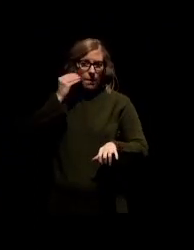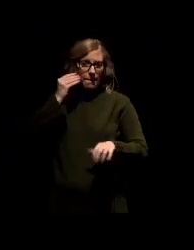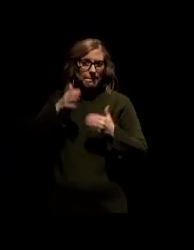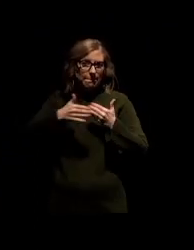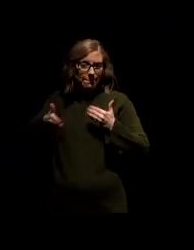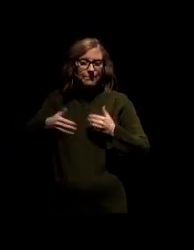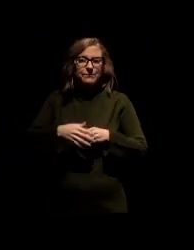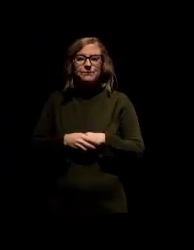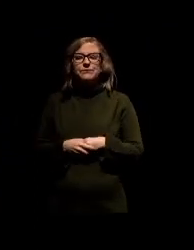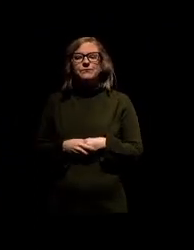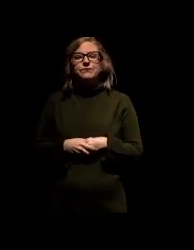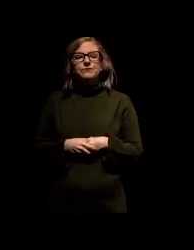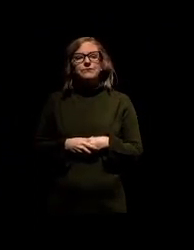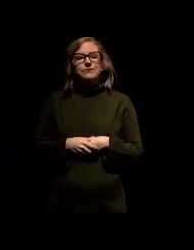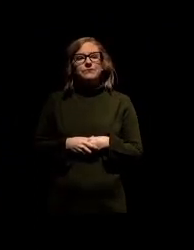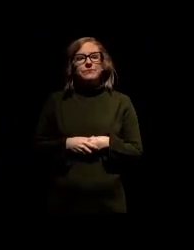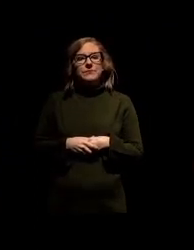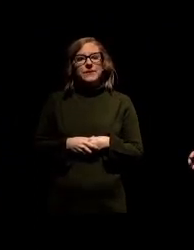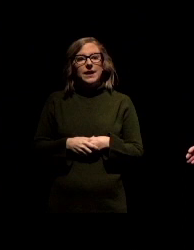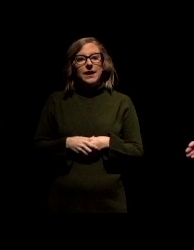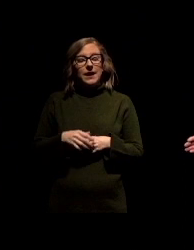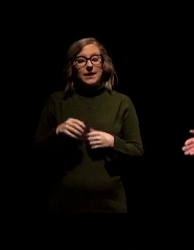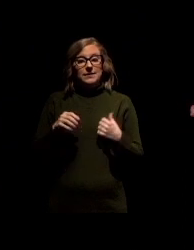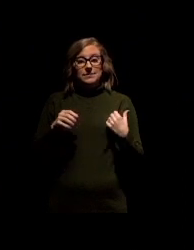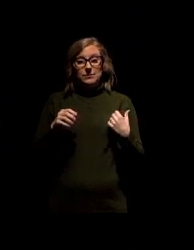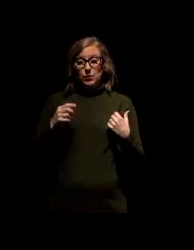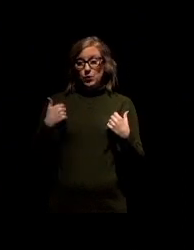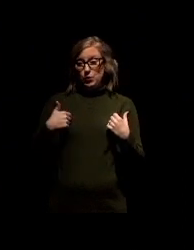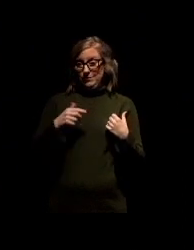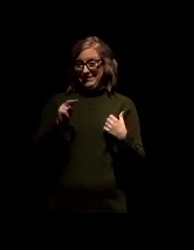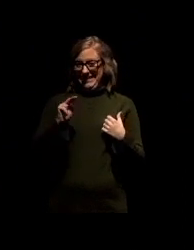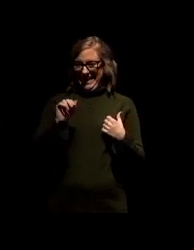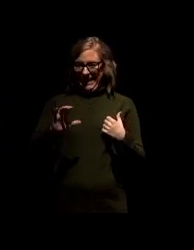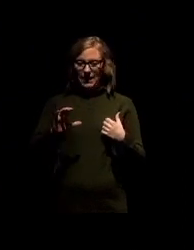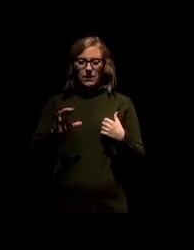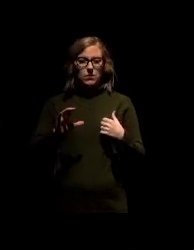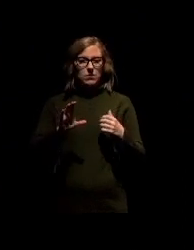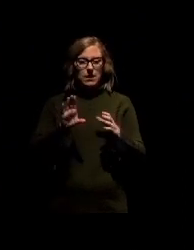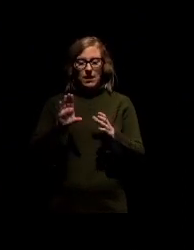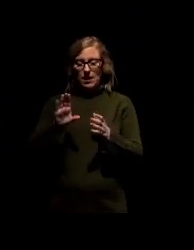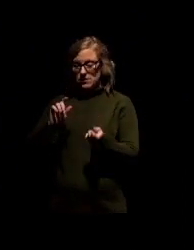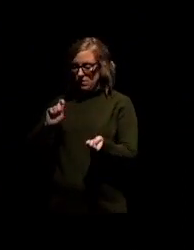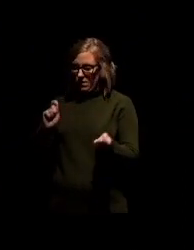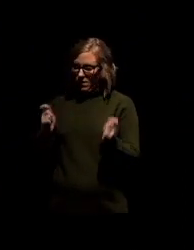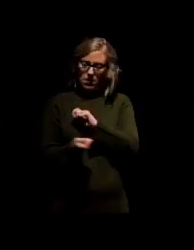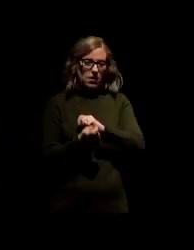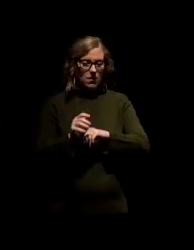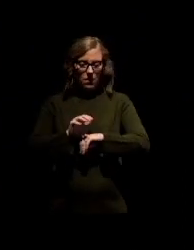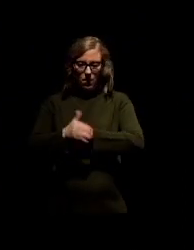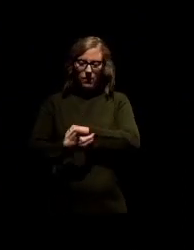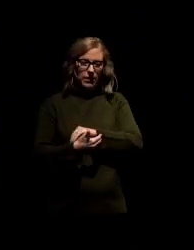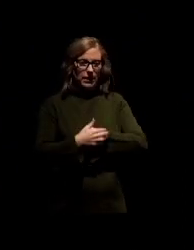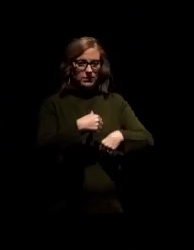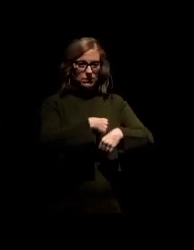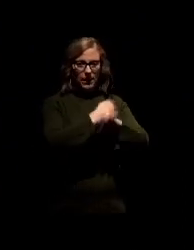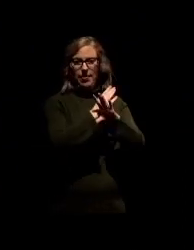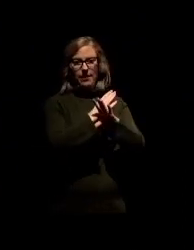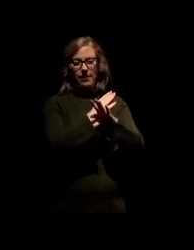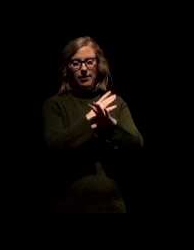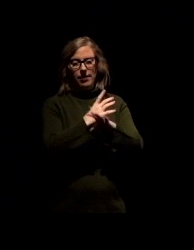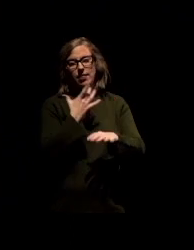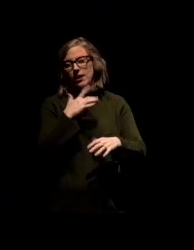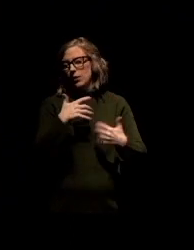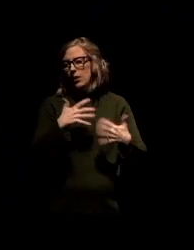And NAC had to pivot overnight to telehealth. Thankfully, we had already had it in